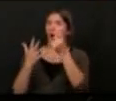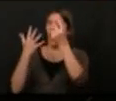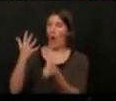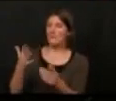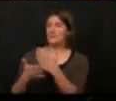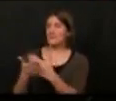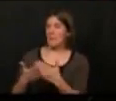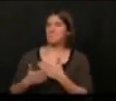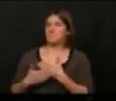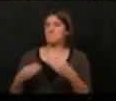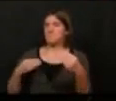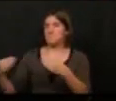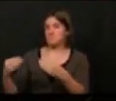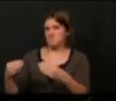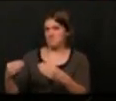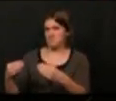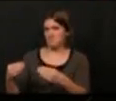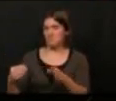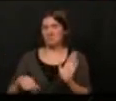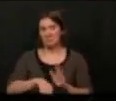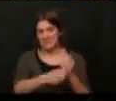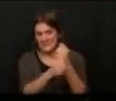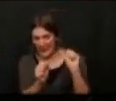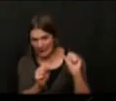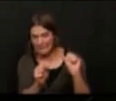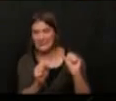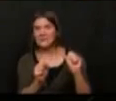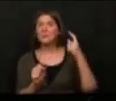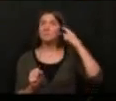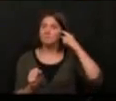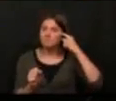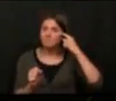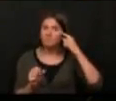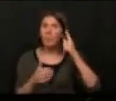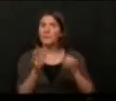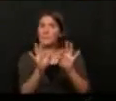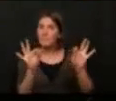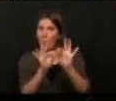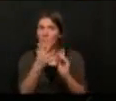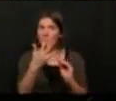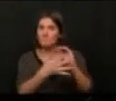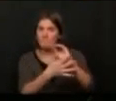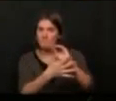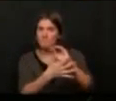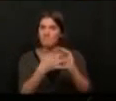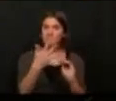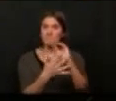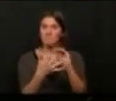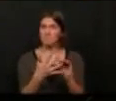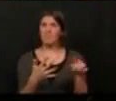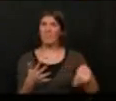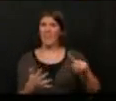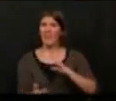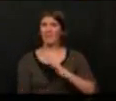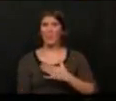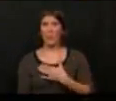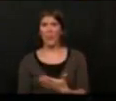really hurt the town. It's a safety issue. It's an emergency response issue. And I think